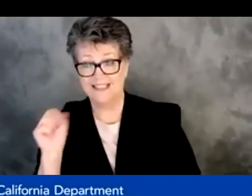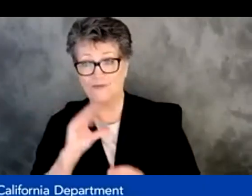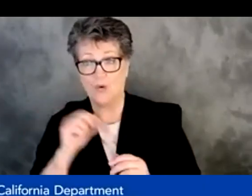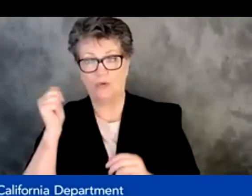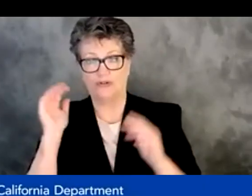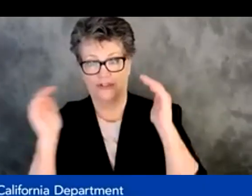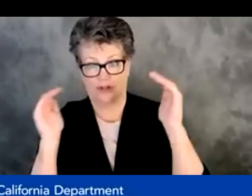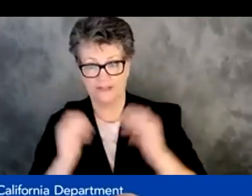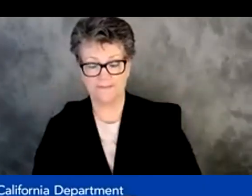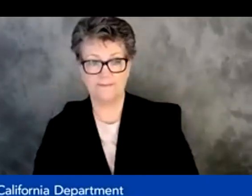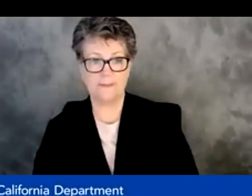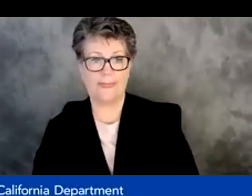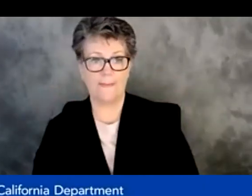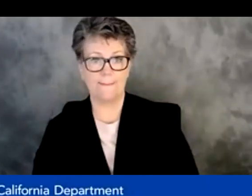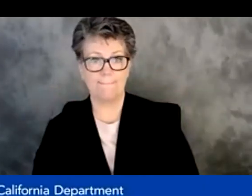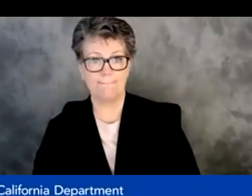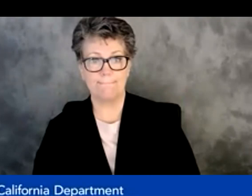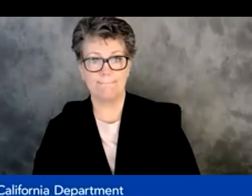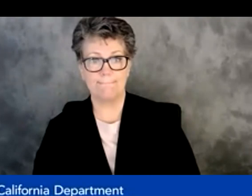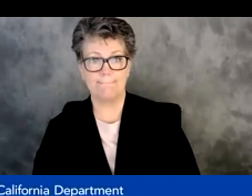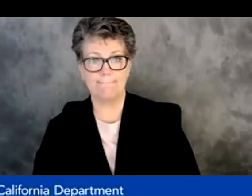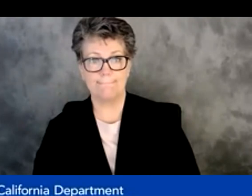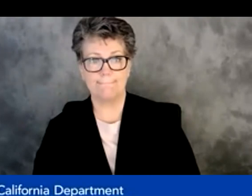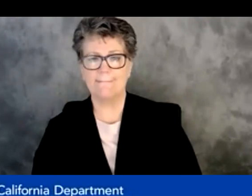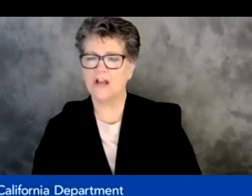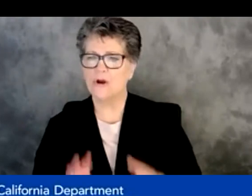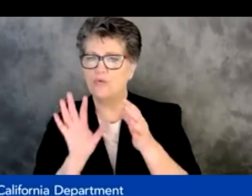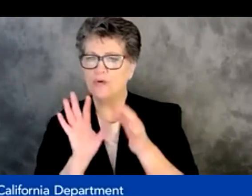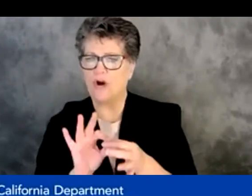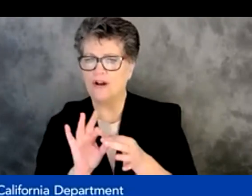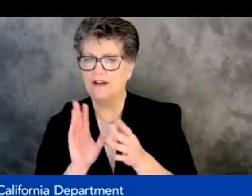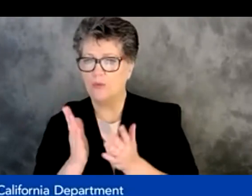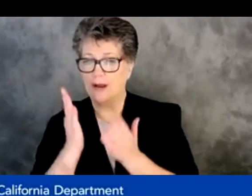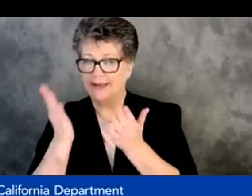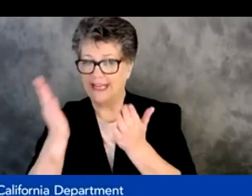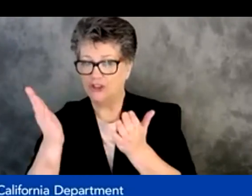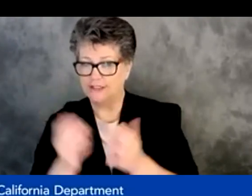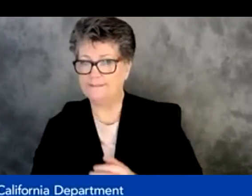Adults. And regarding the recommendations,